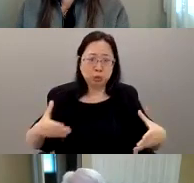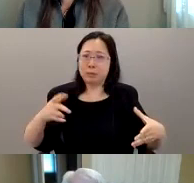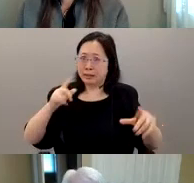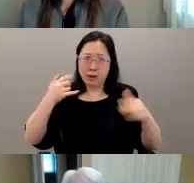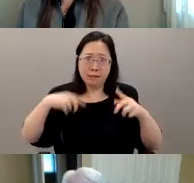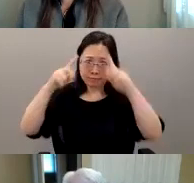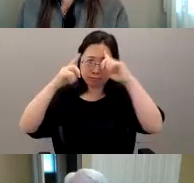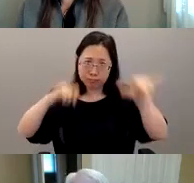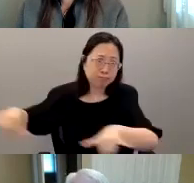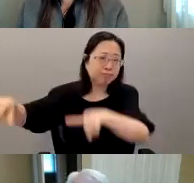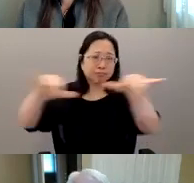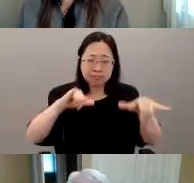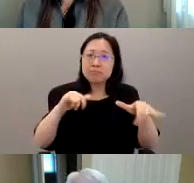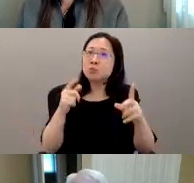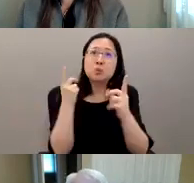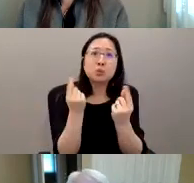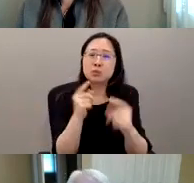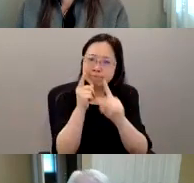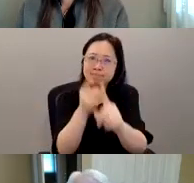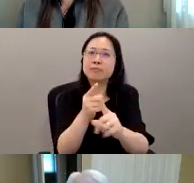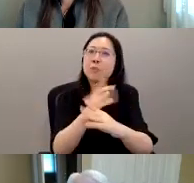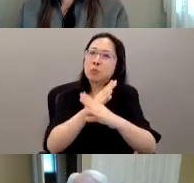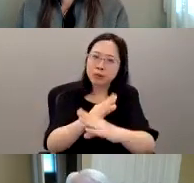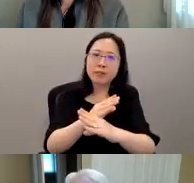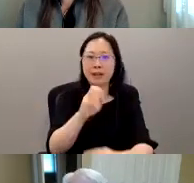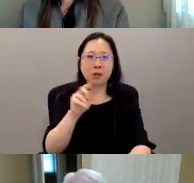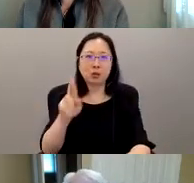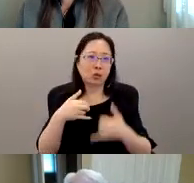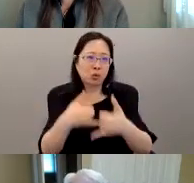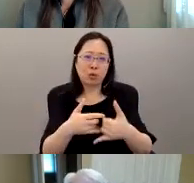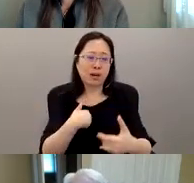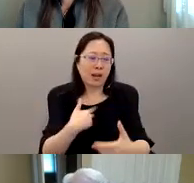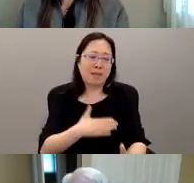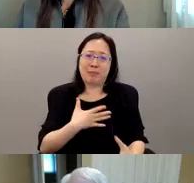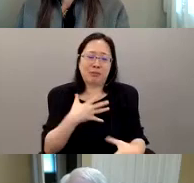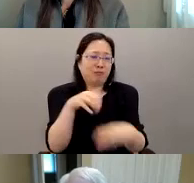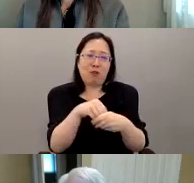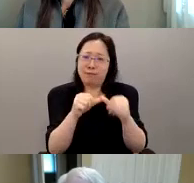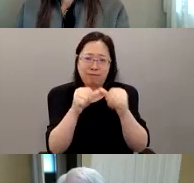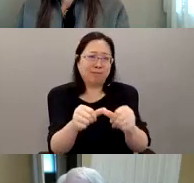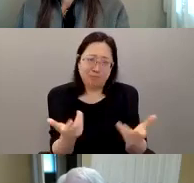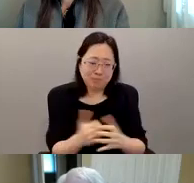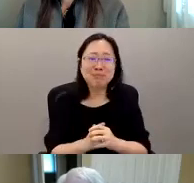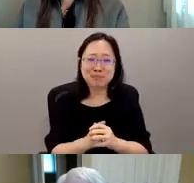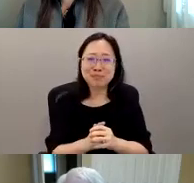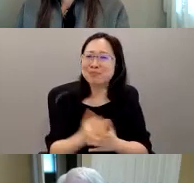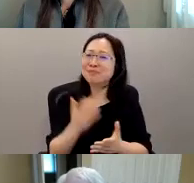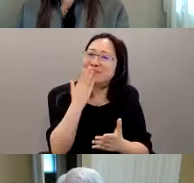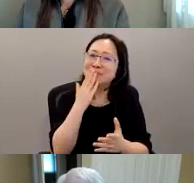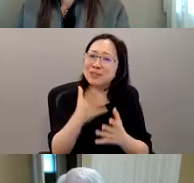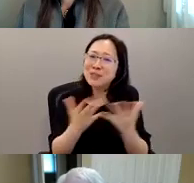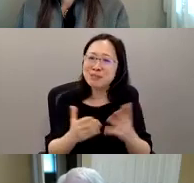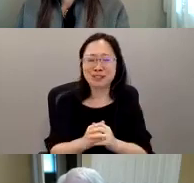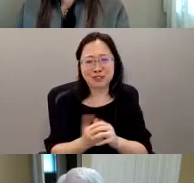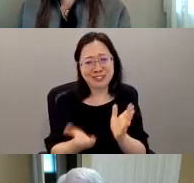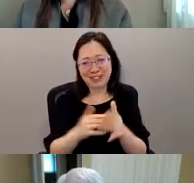goal, and I'm very pleased to be able to contribute in whatever way that I can. Thank you again. Thank you so much. Well